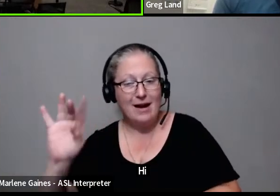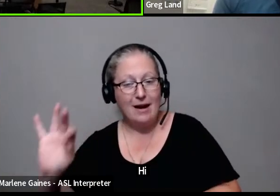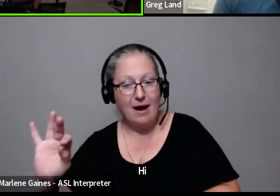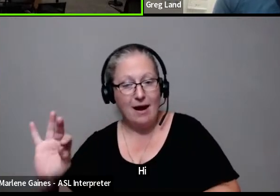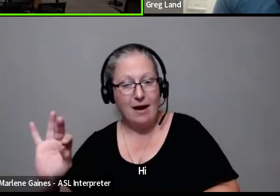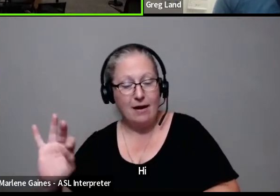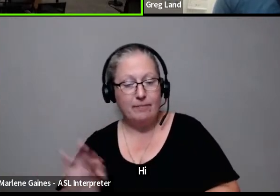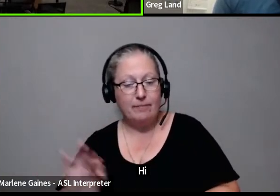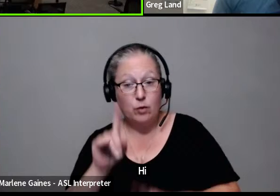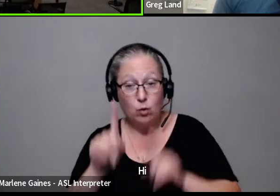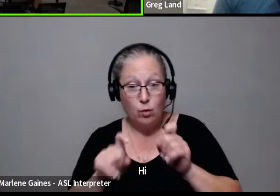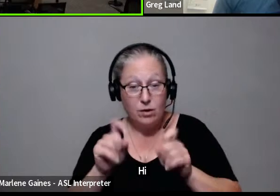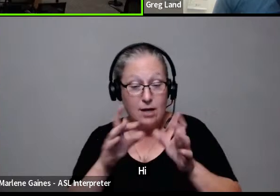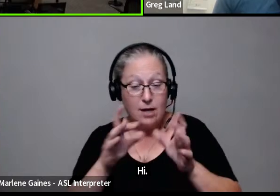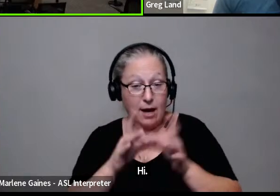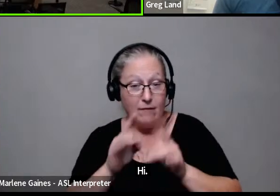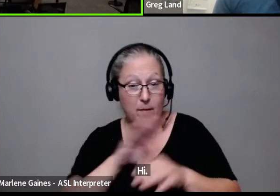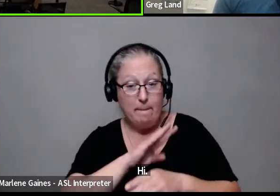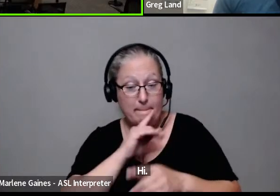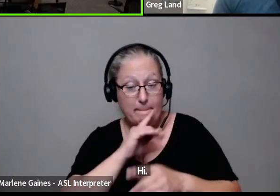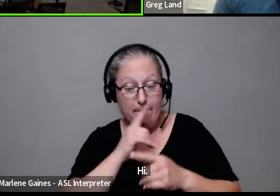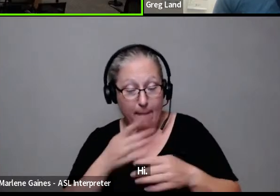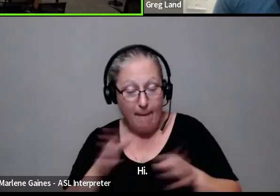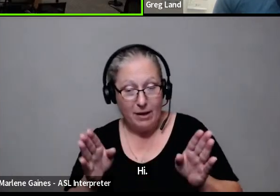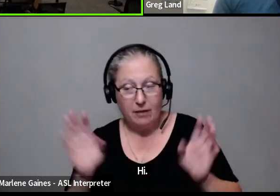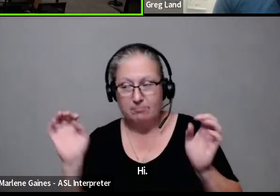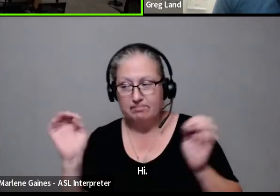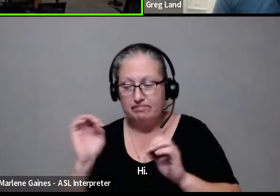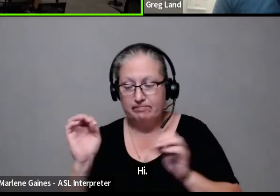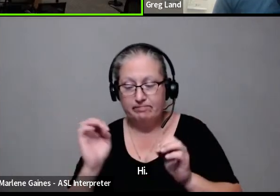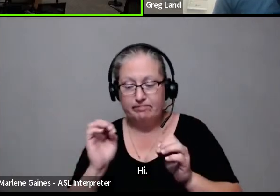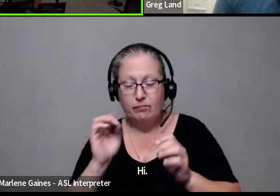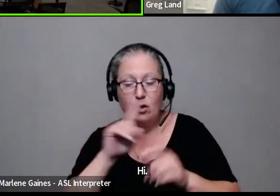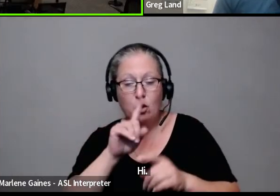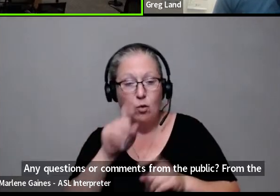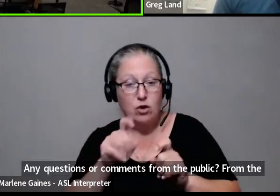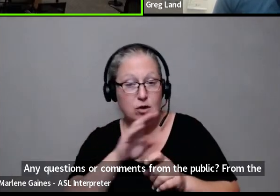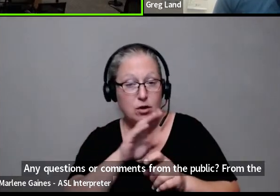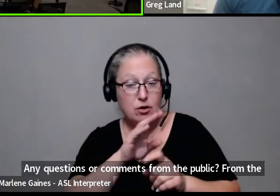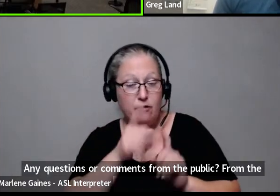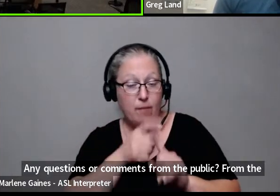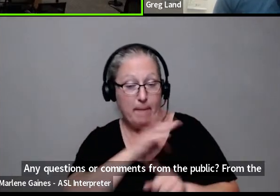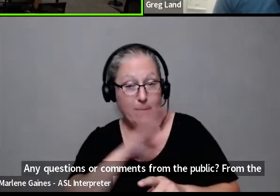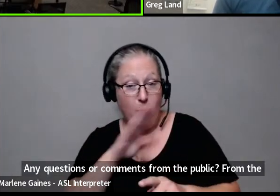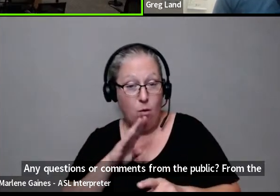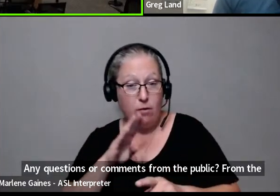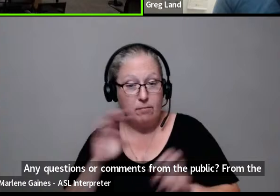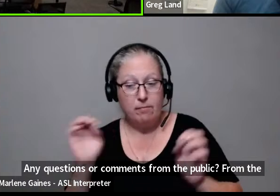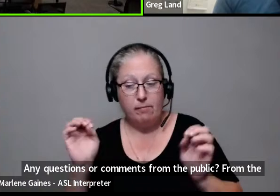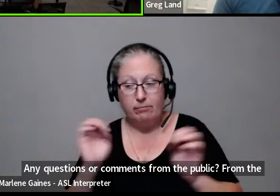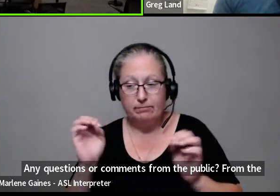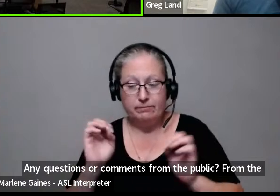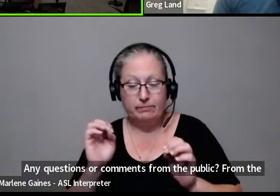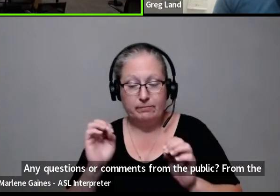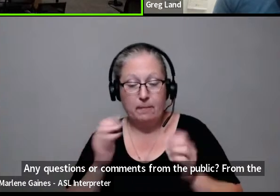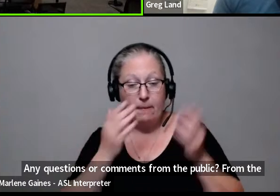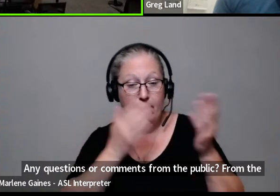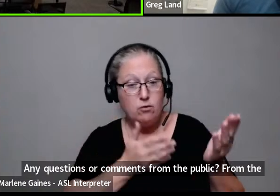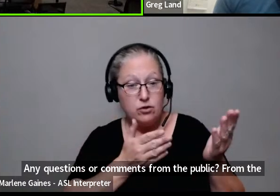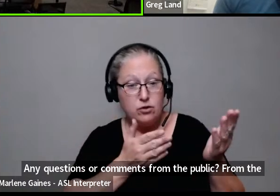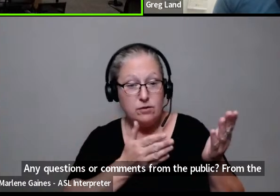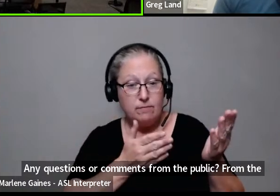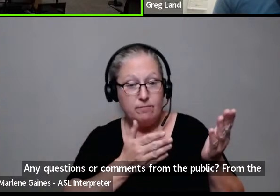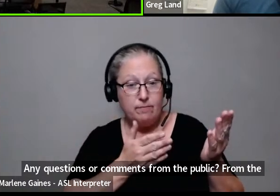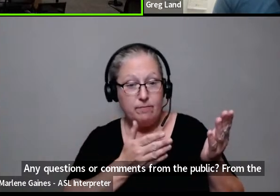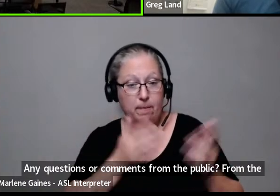242589. Any questions or comments from the public? None. From the board? No? Okay,